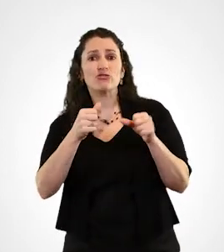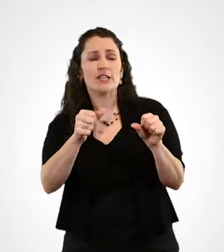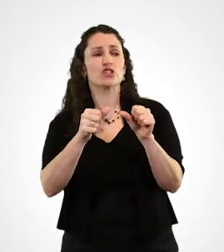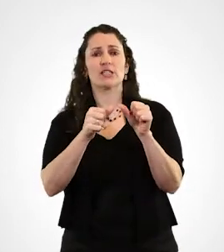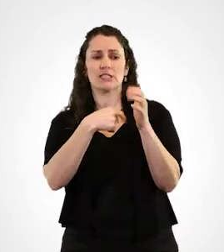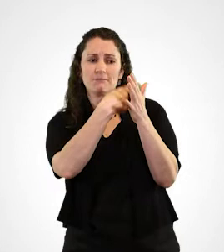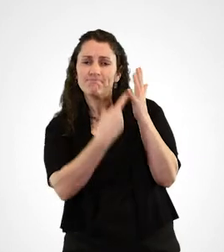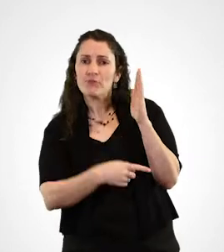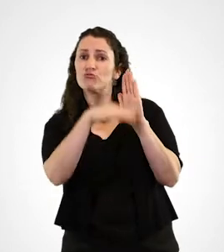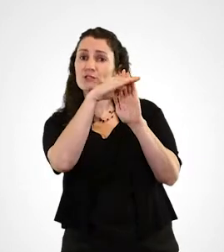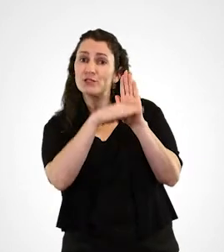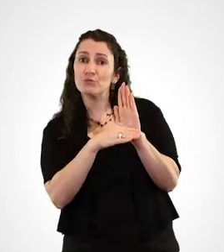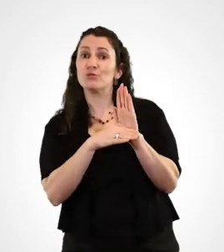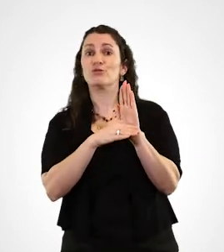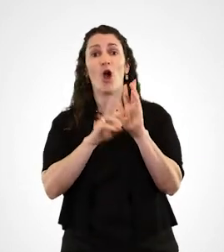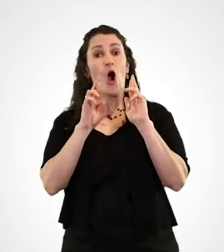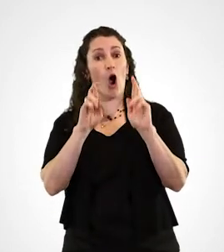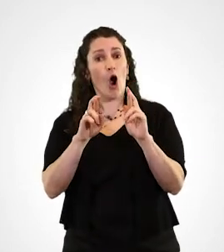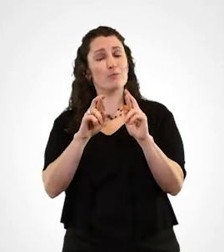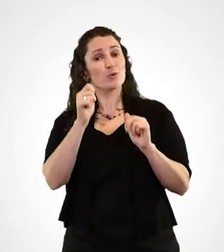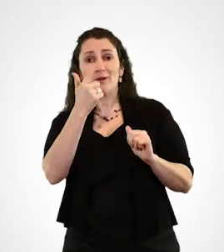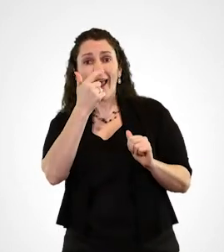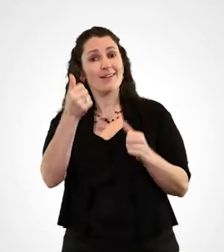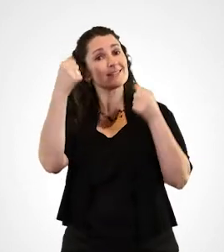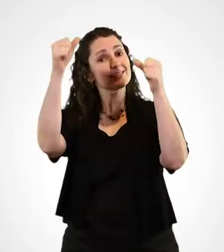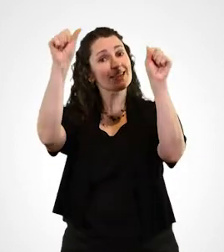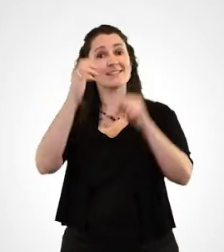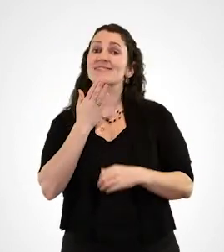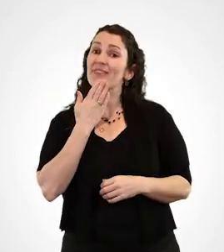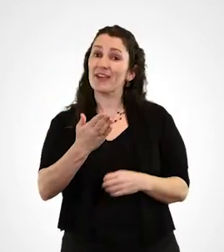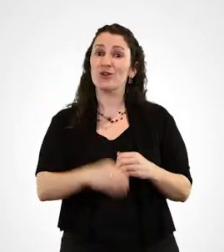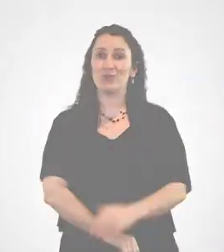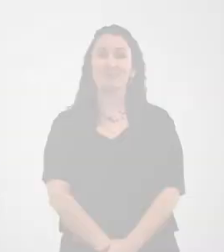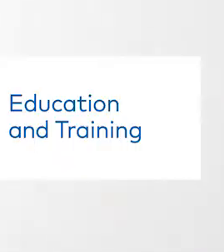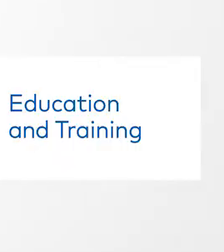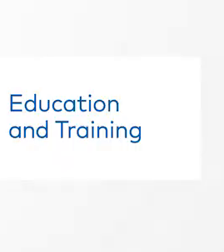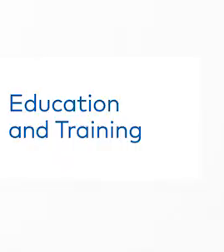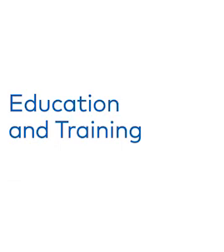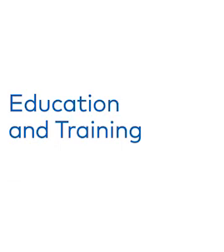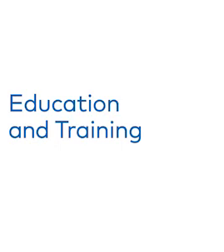principles, and I hope you'll be very successful. Thank you.